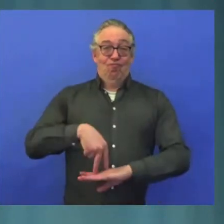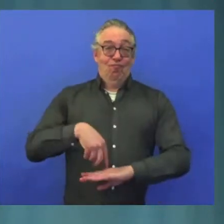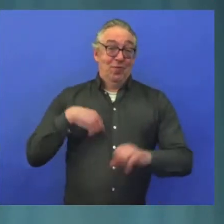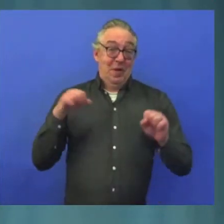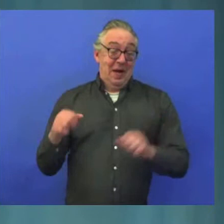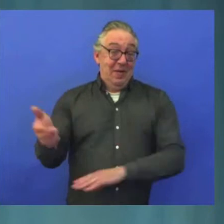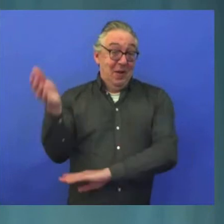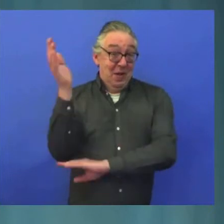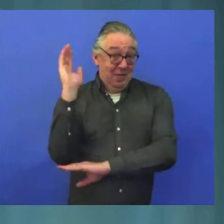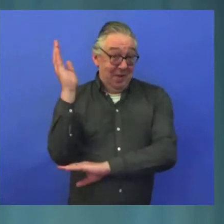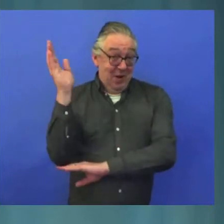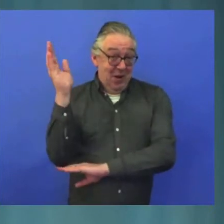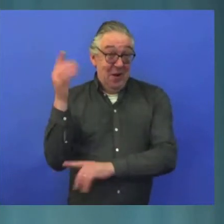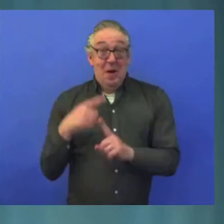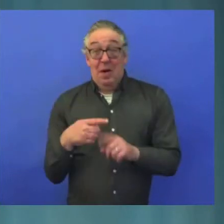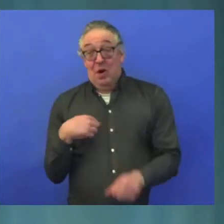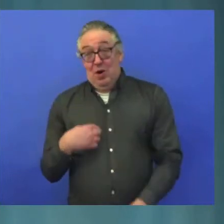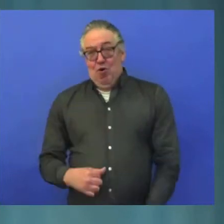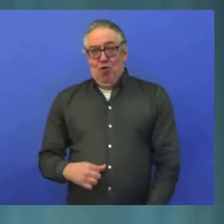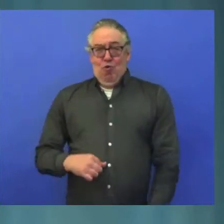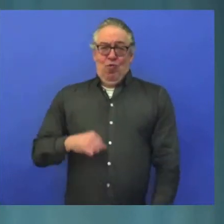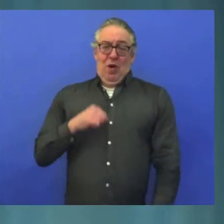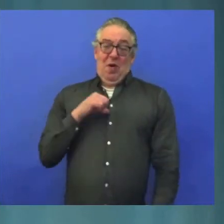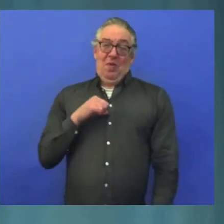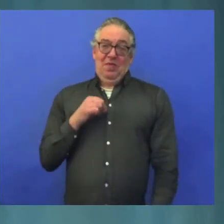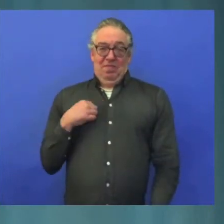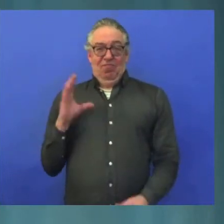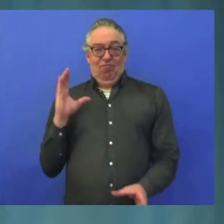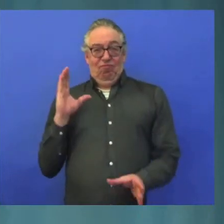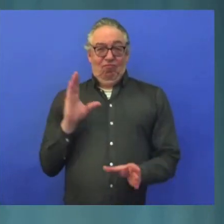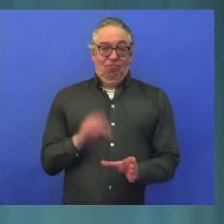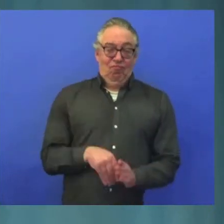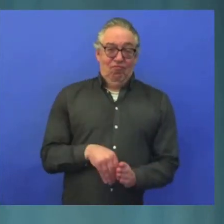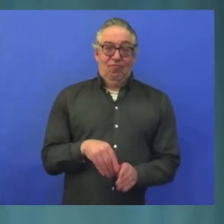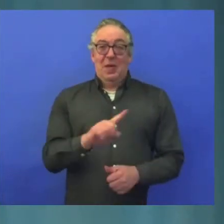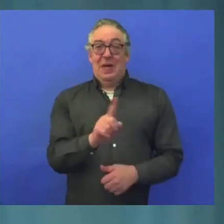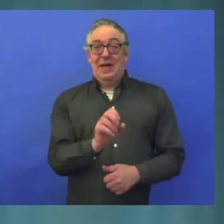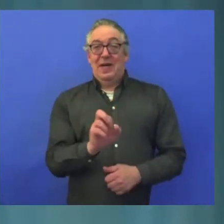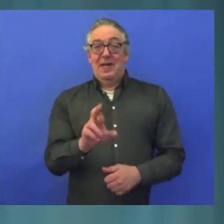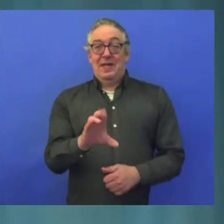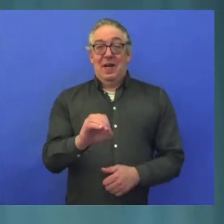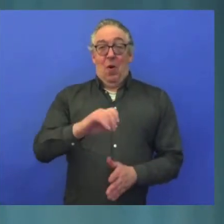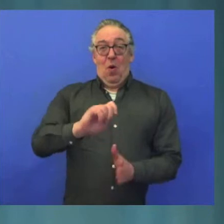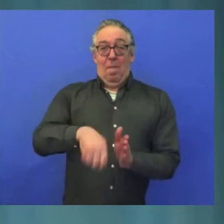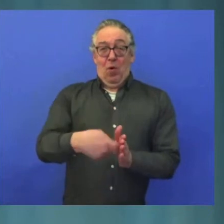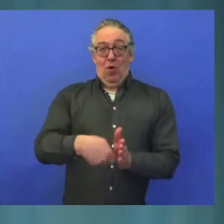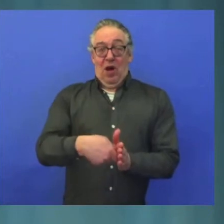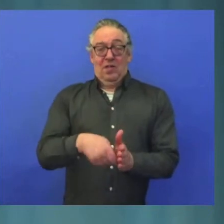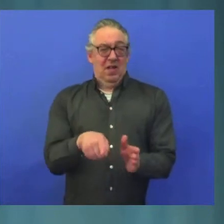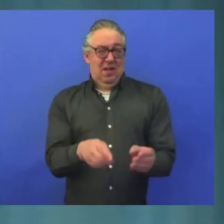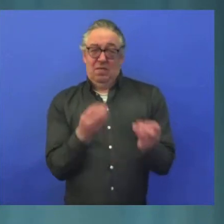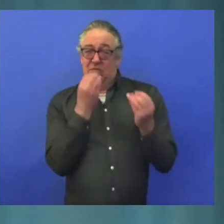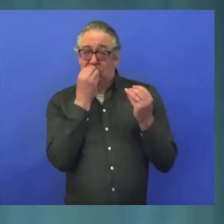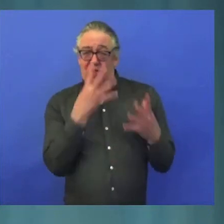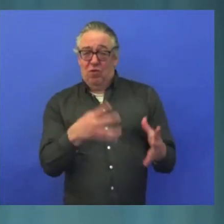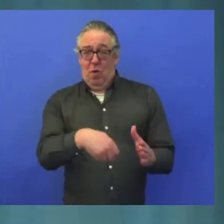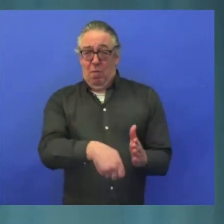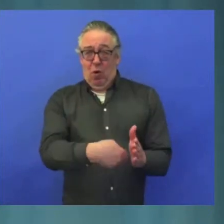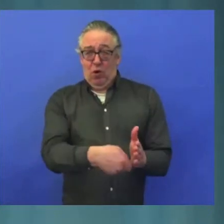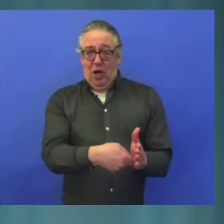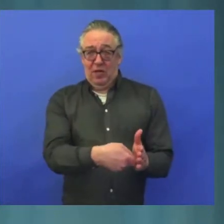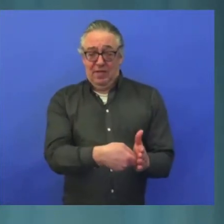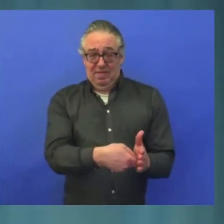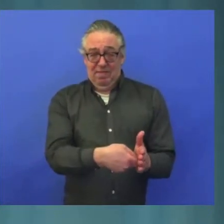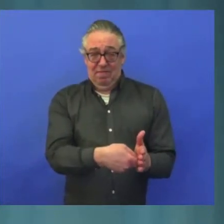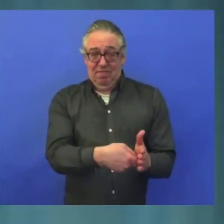of the Zero Project, of this great project and work that the Zero Project does for